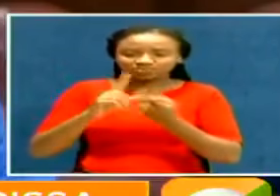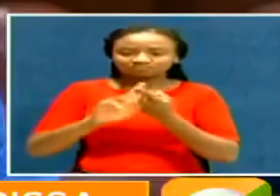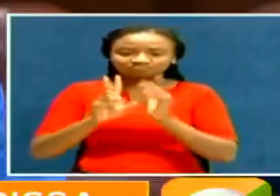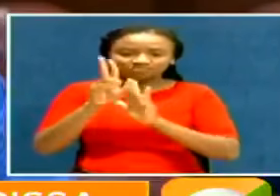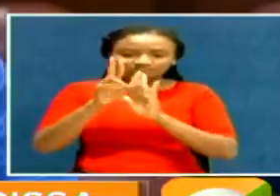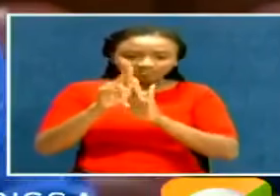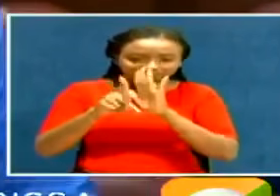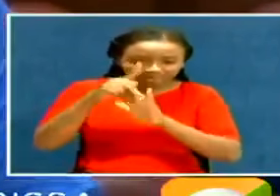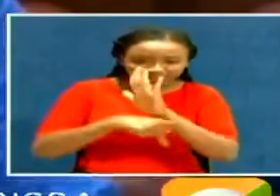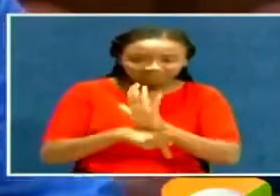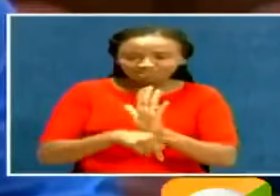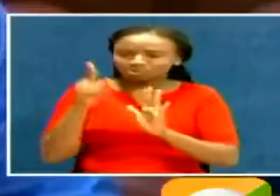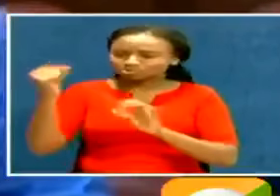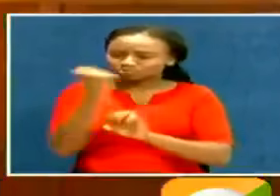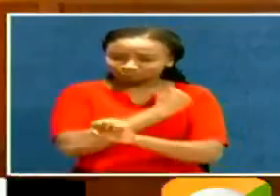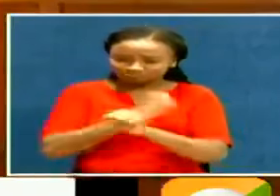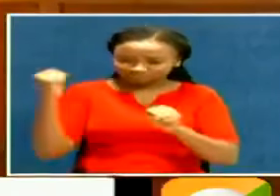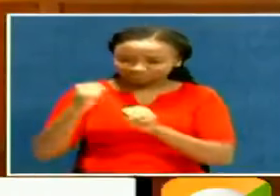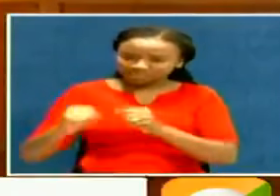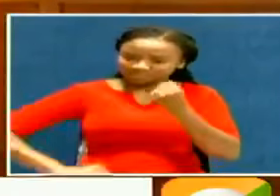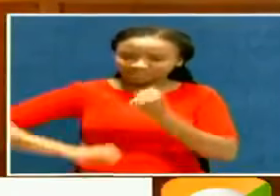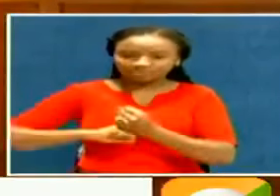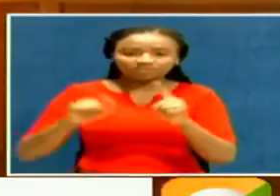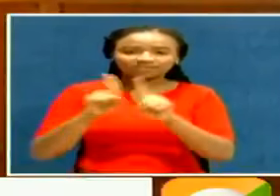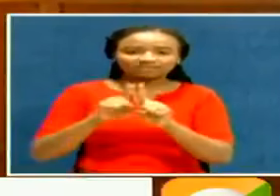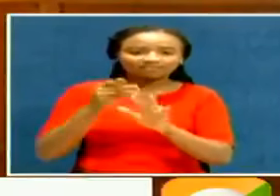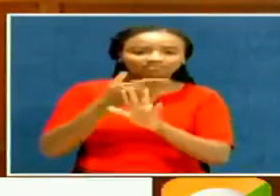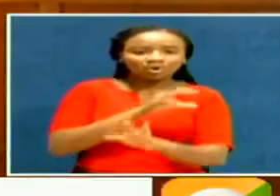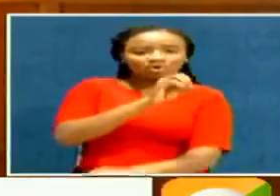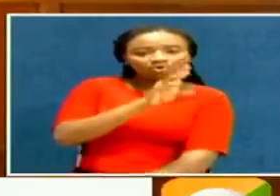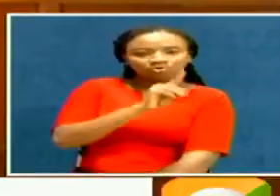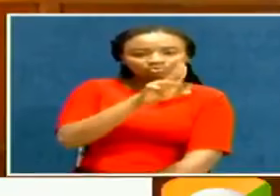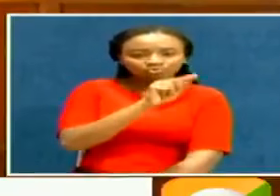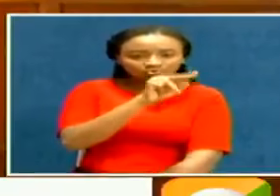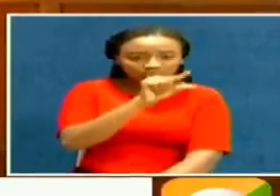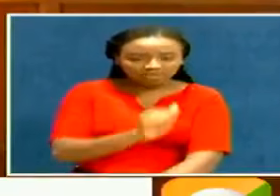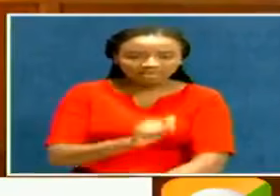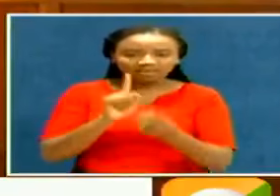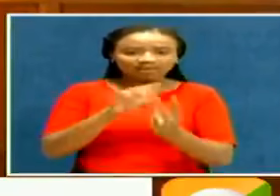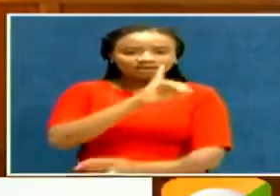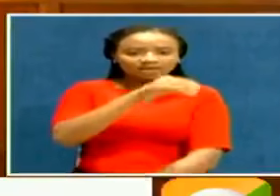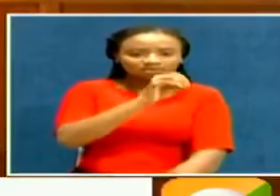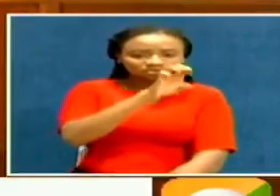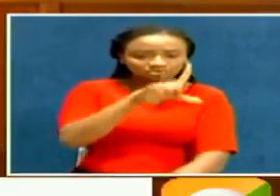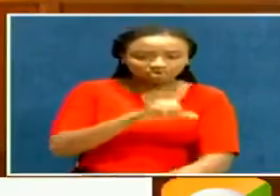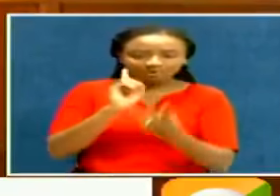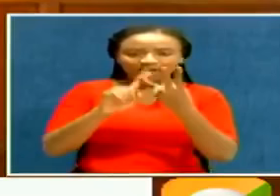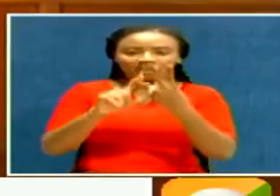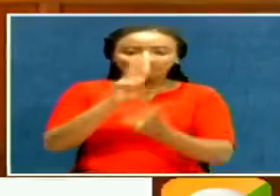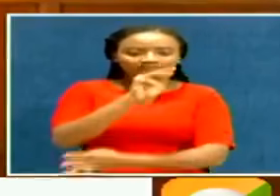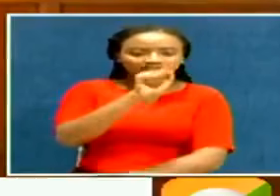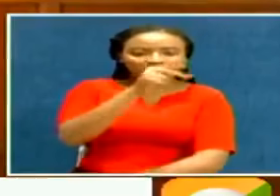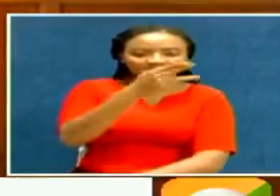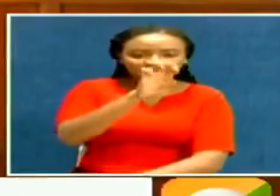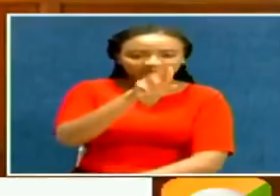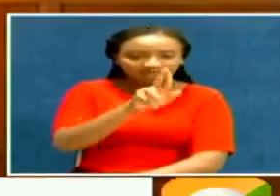principle, stand like a rock, like Justice Odunga, Justice Joel, Justice Matheka, Justice